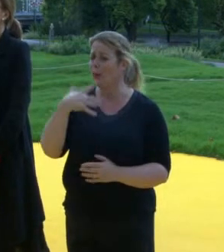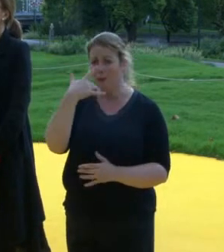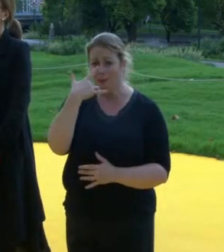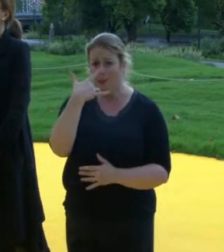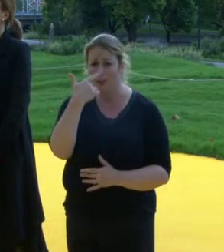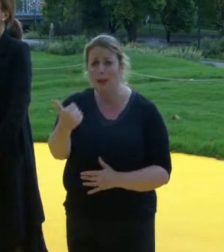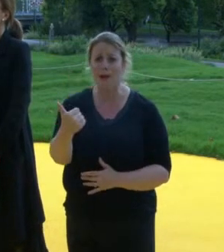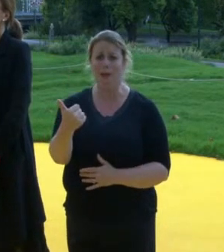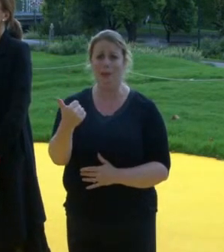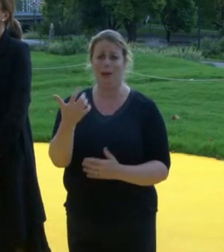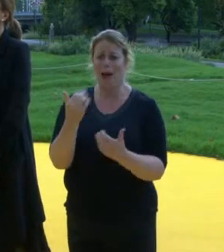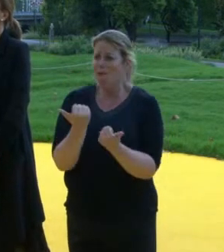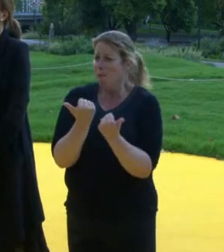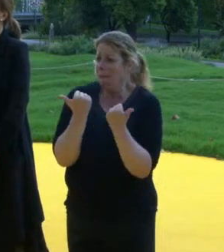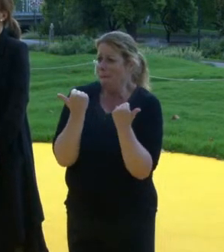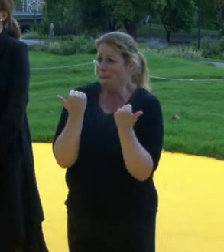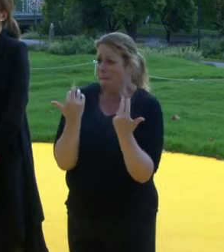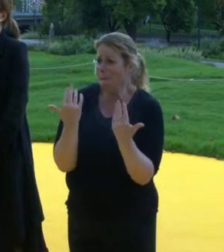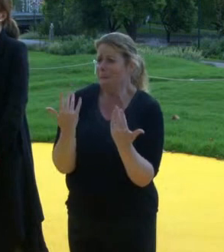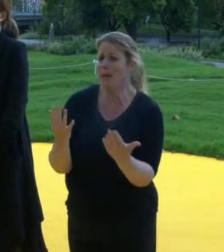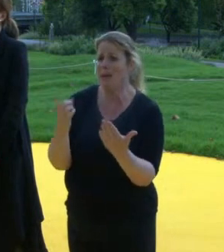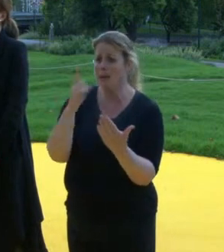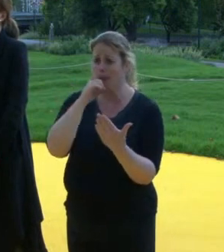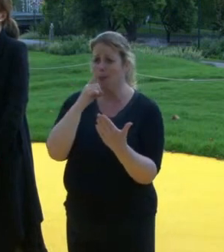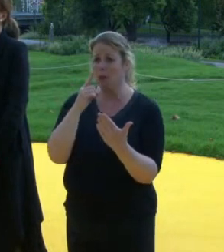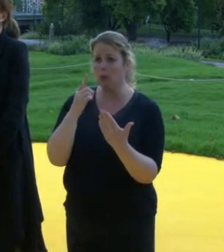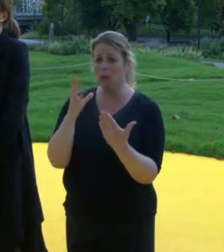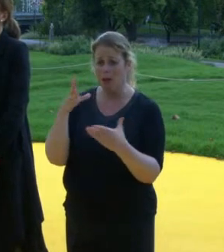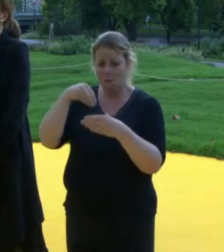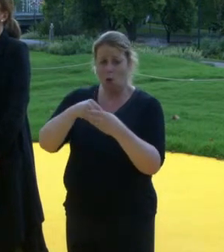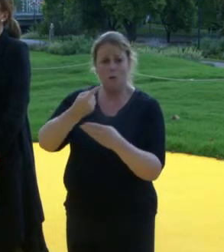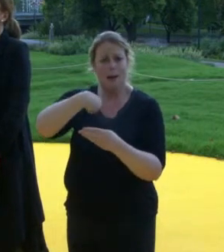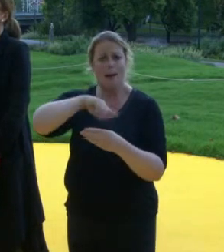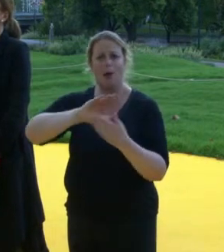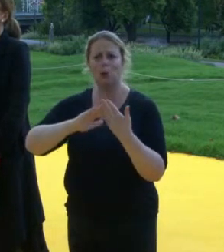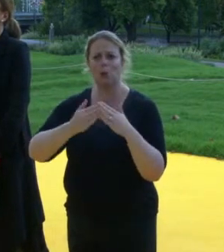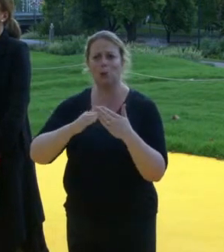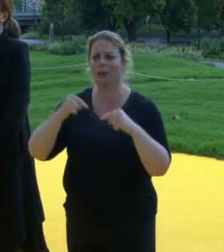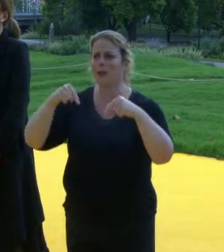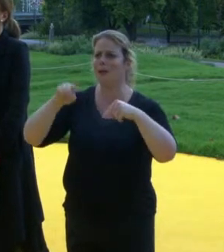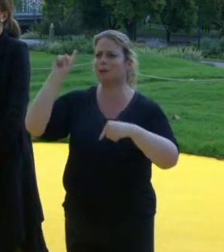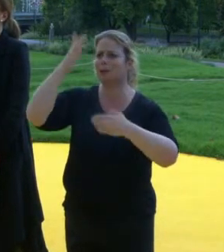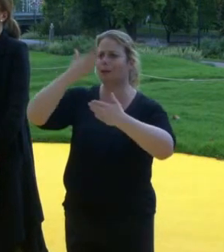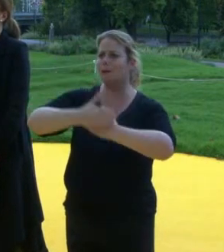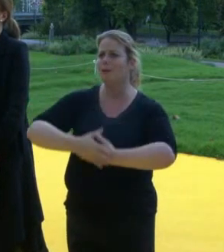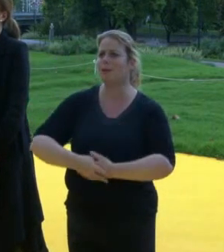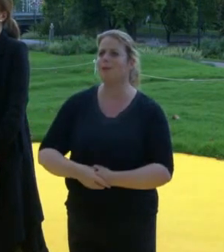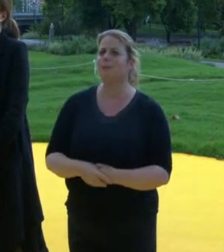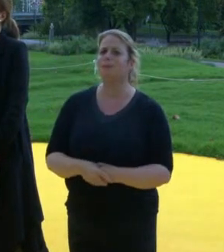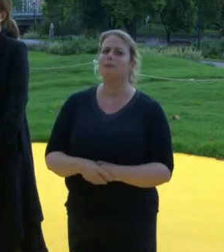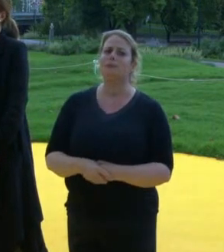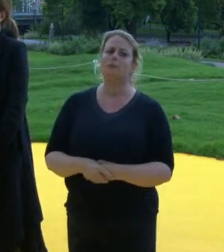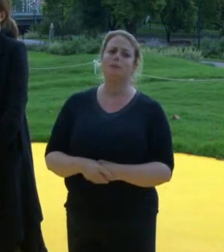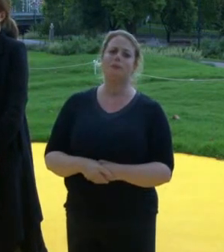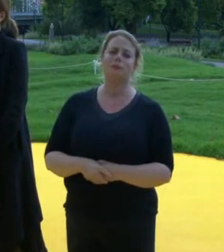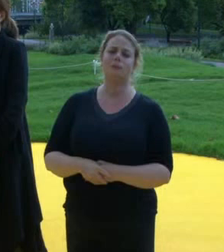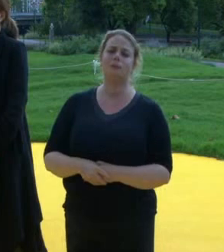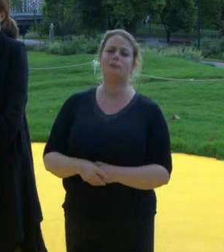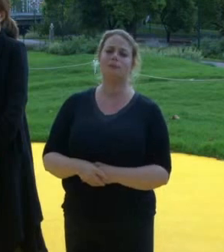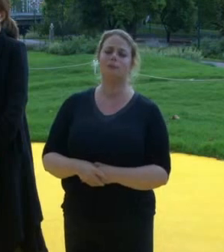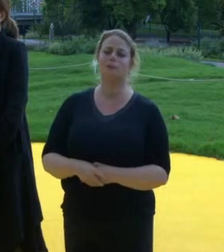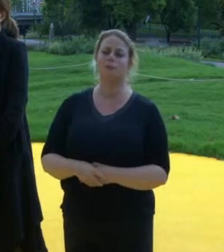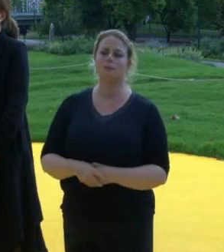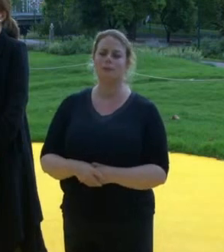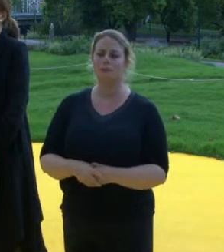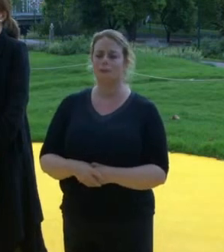and fortunate to have so many of you as members of our community and with us here tonight. There are just so many incredible